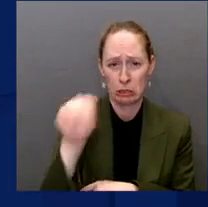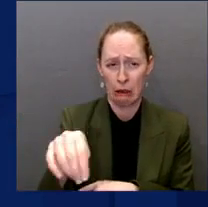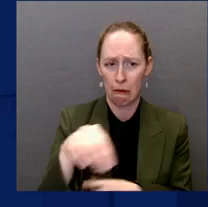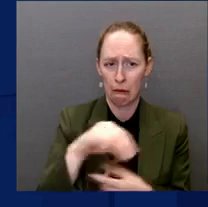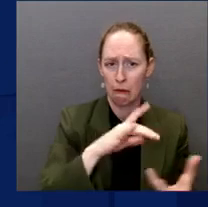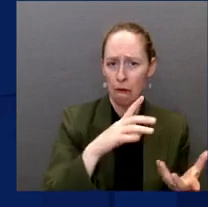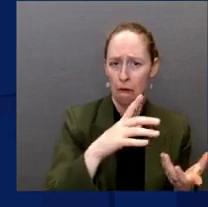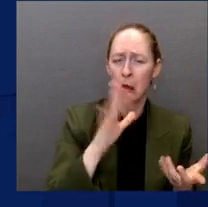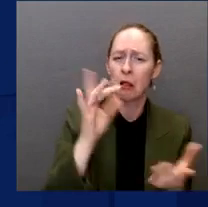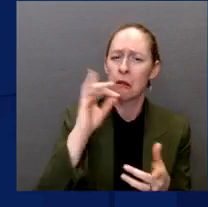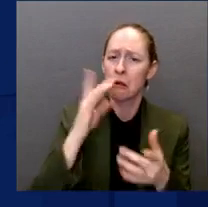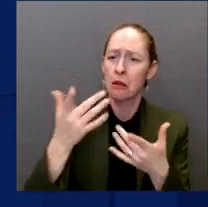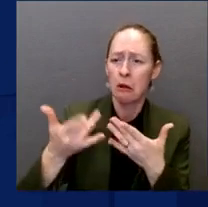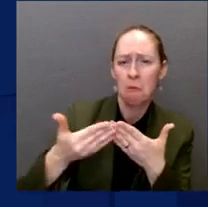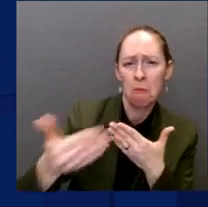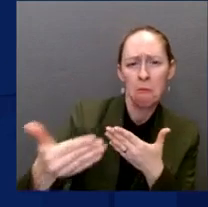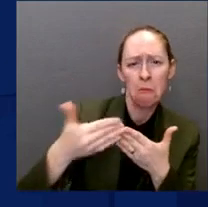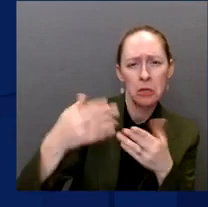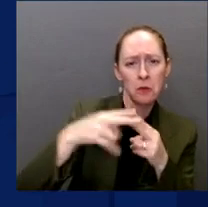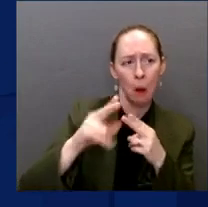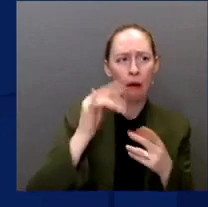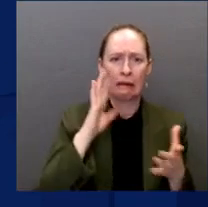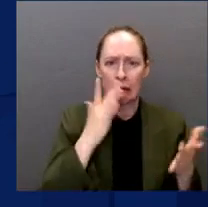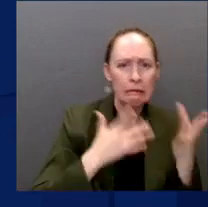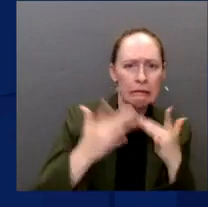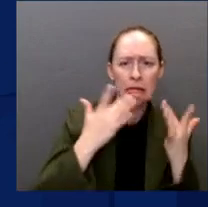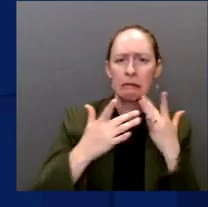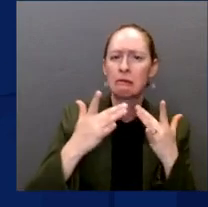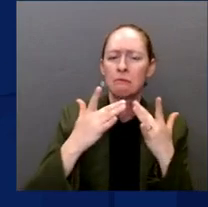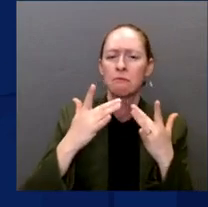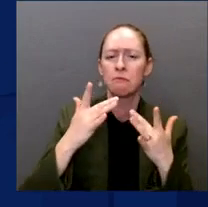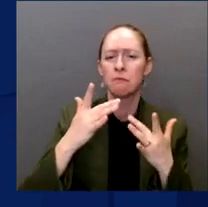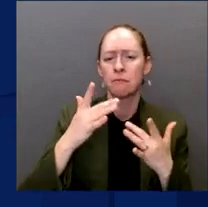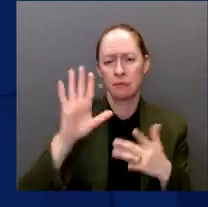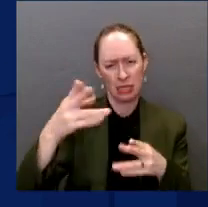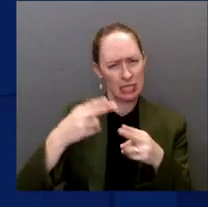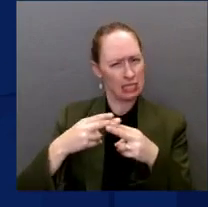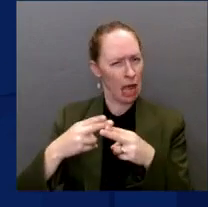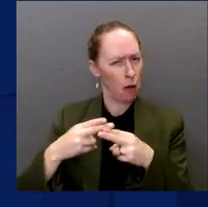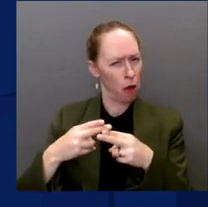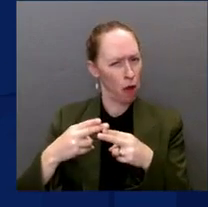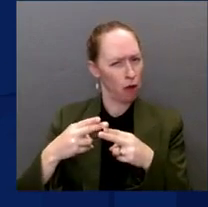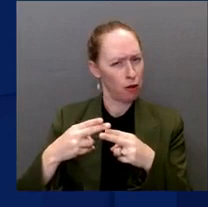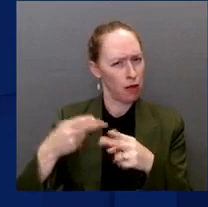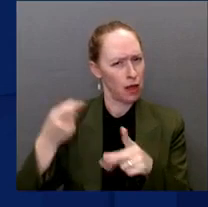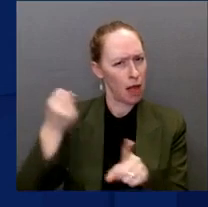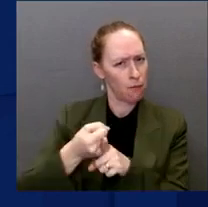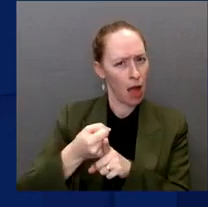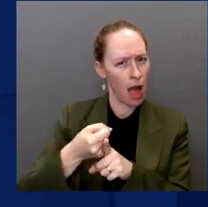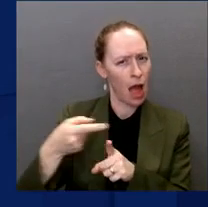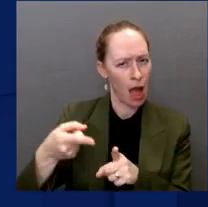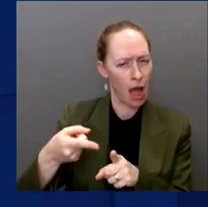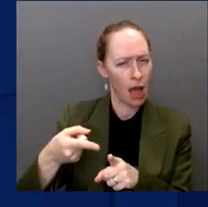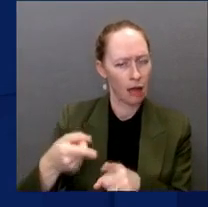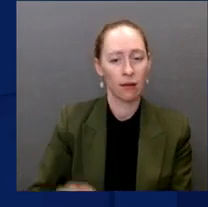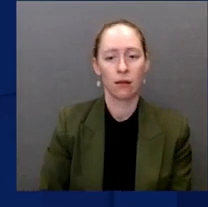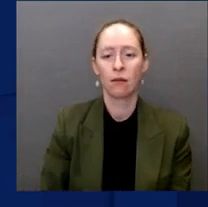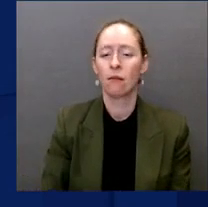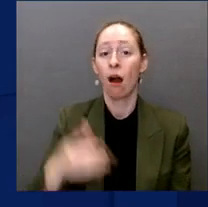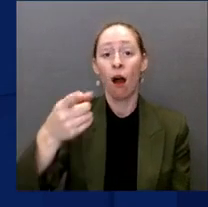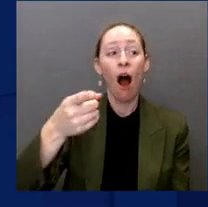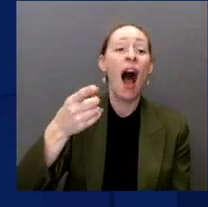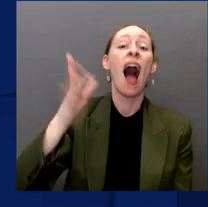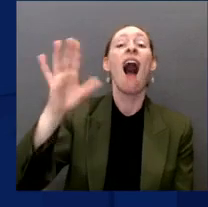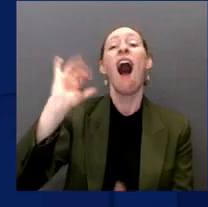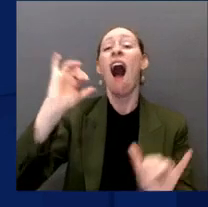This small temporary storm impact on oil production provides no excuse for price